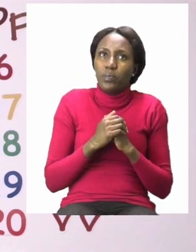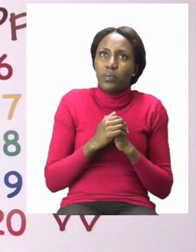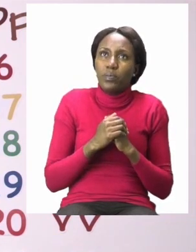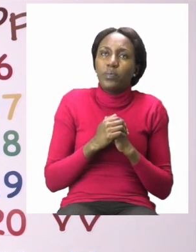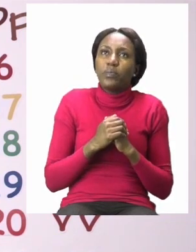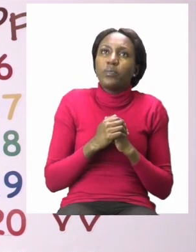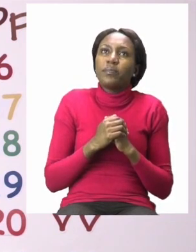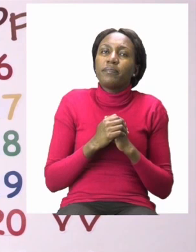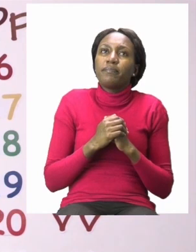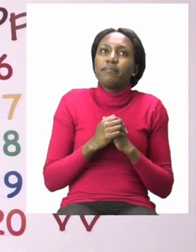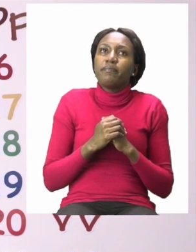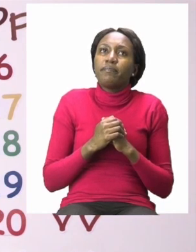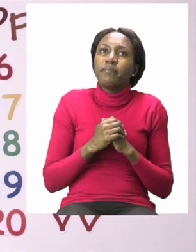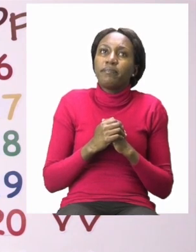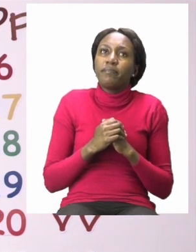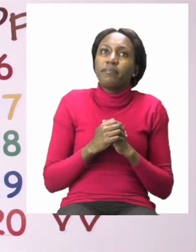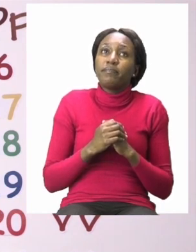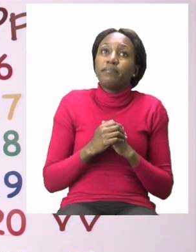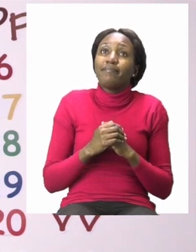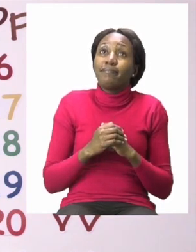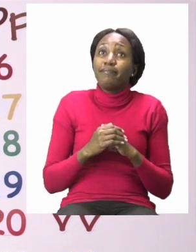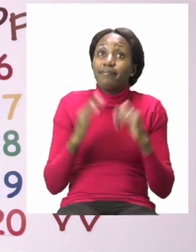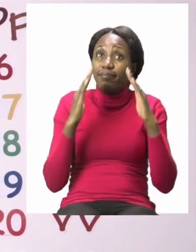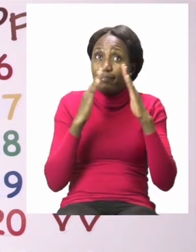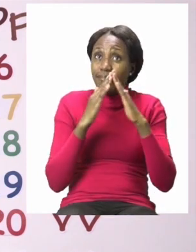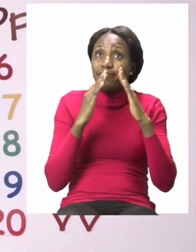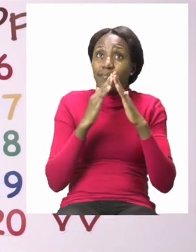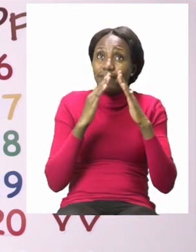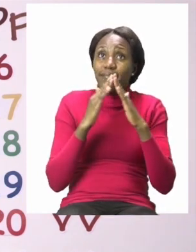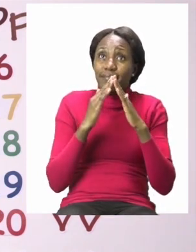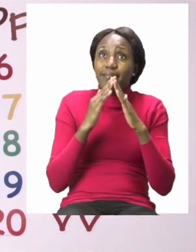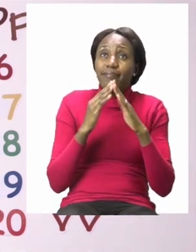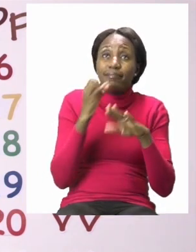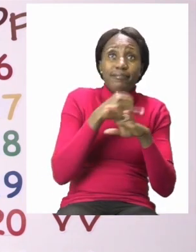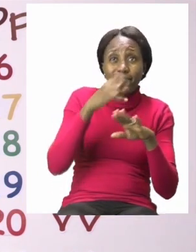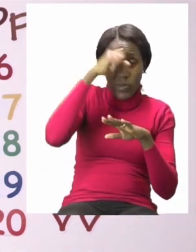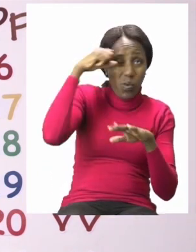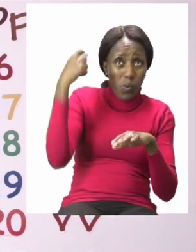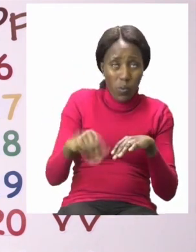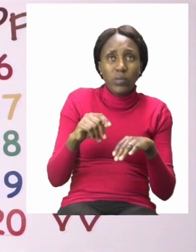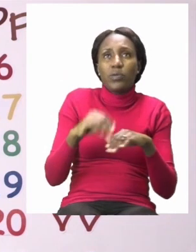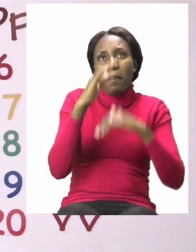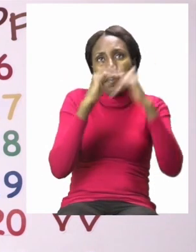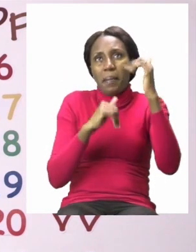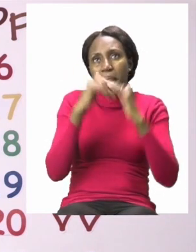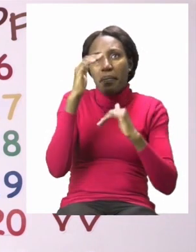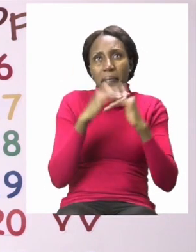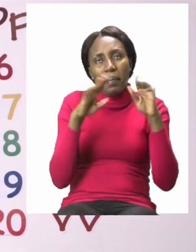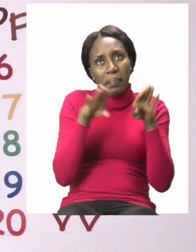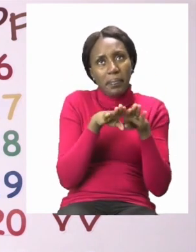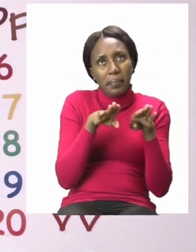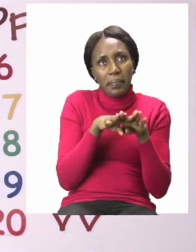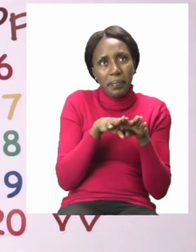around them. So the hut is normally found in very hot places, and then the igloo is found